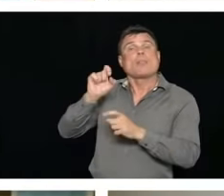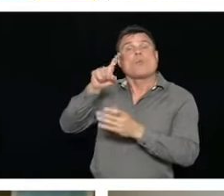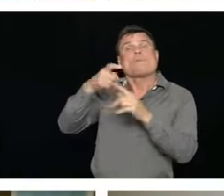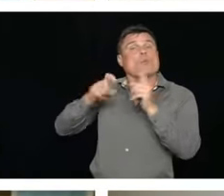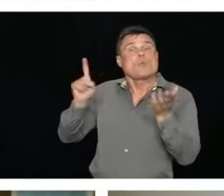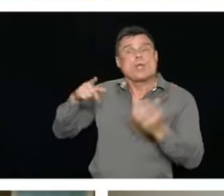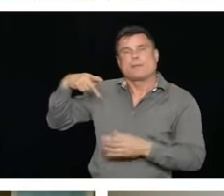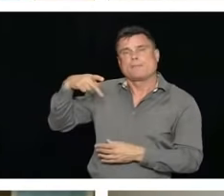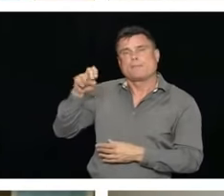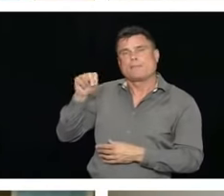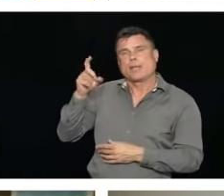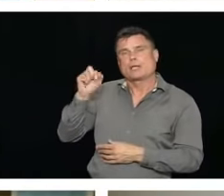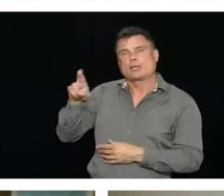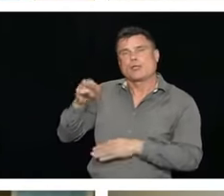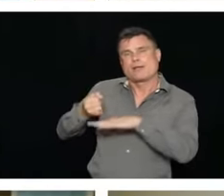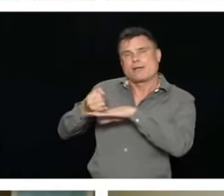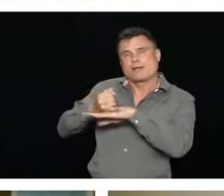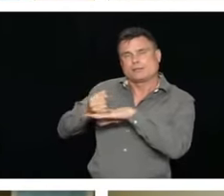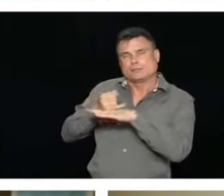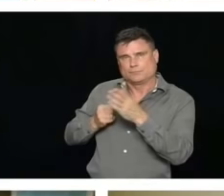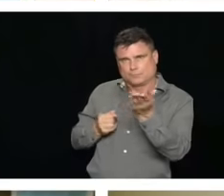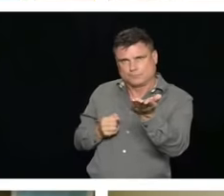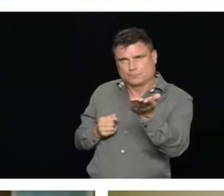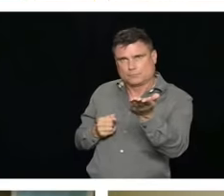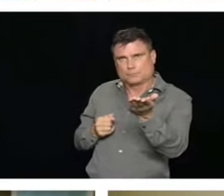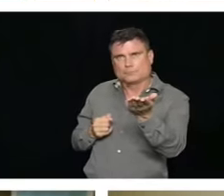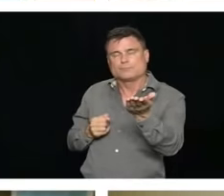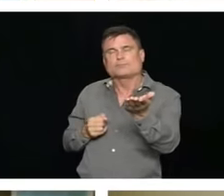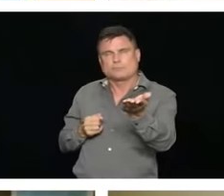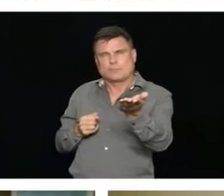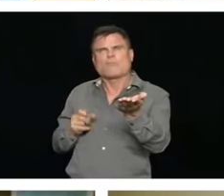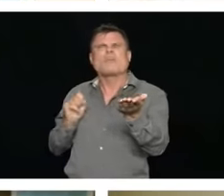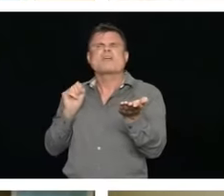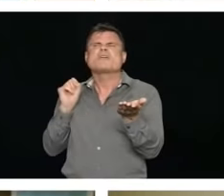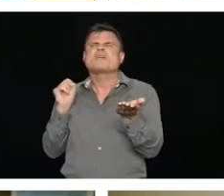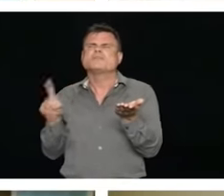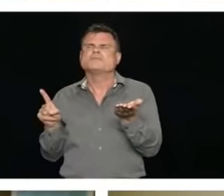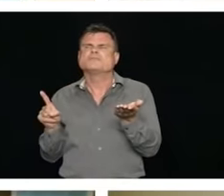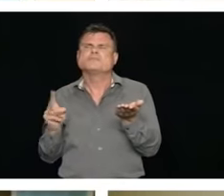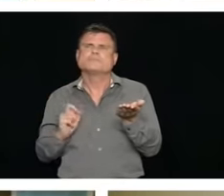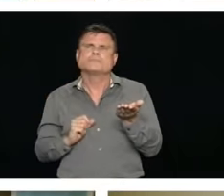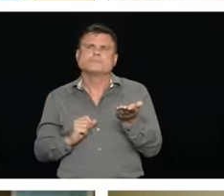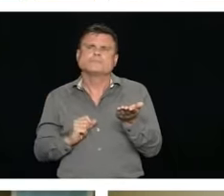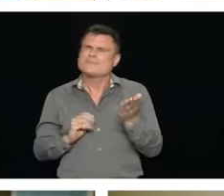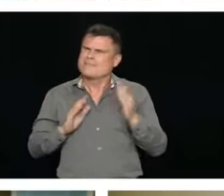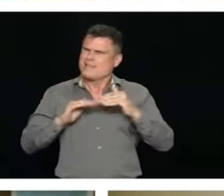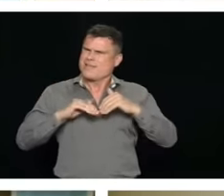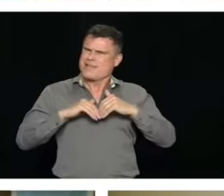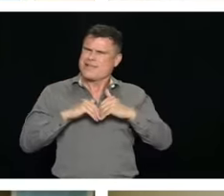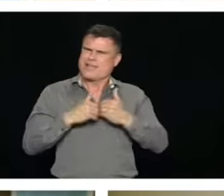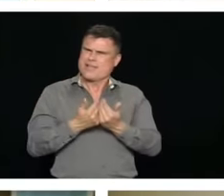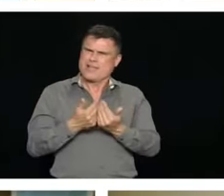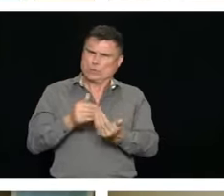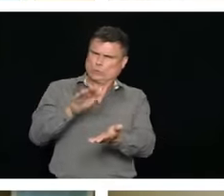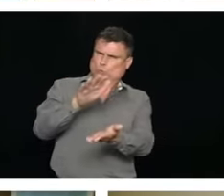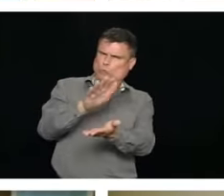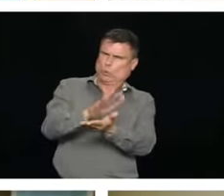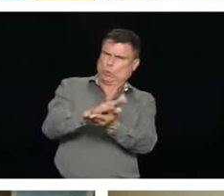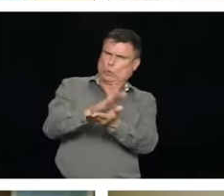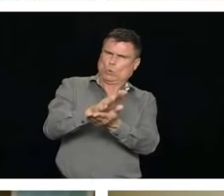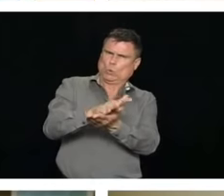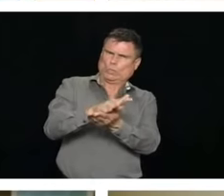transmitting viruses back and forth. How do we adequately keep staff and students safe? So I think, Dr. Corneille, this might be best for